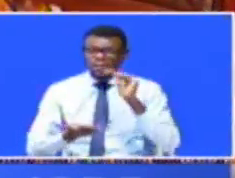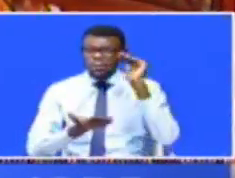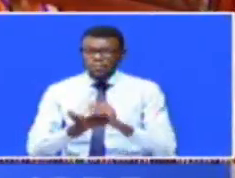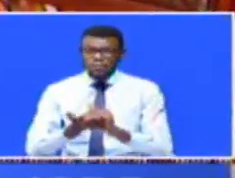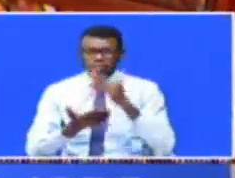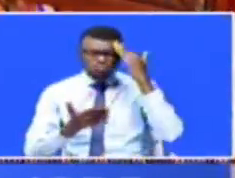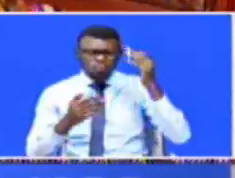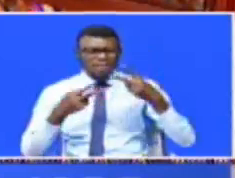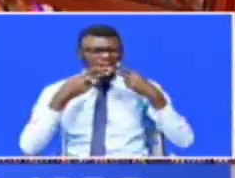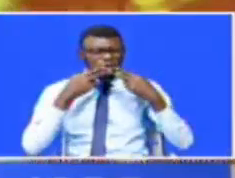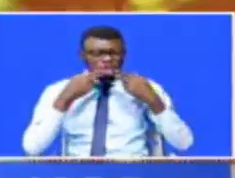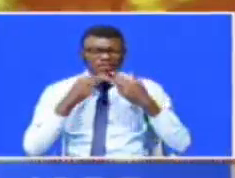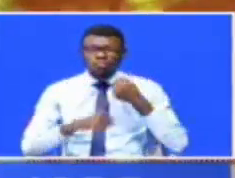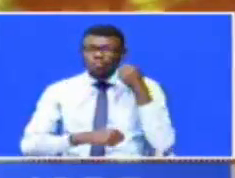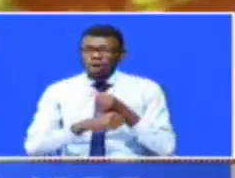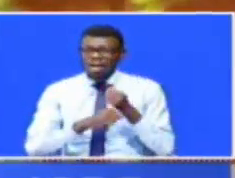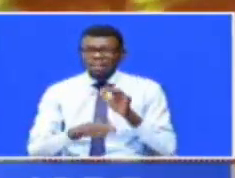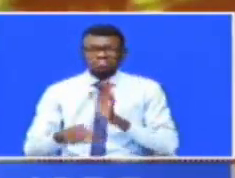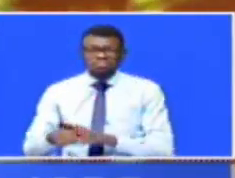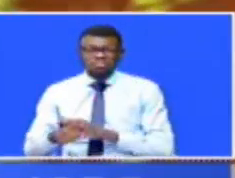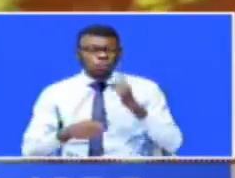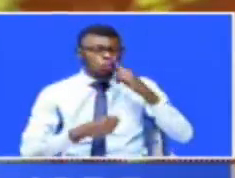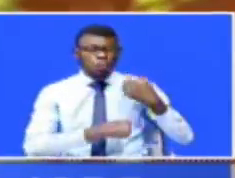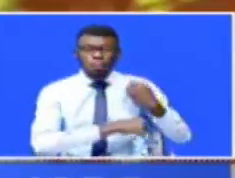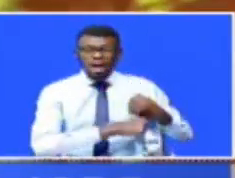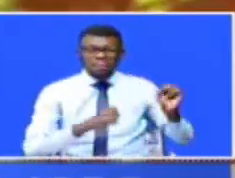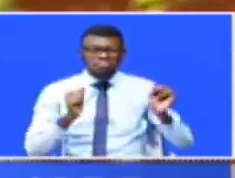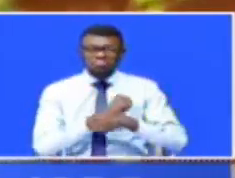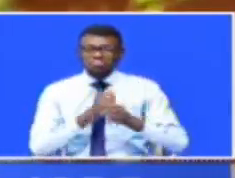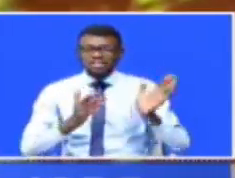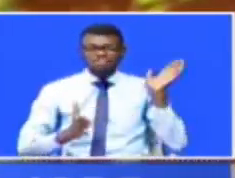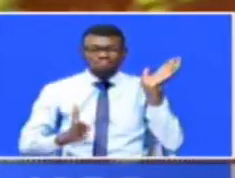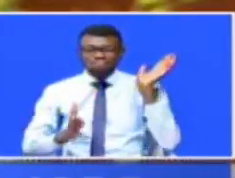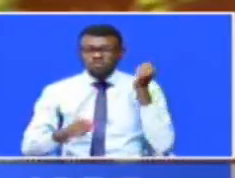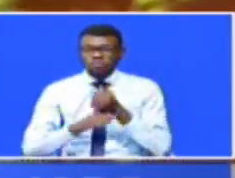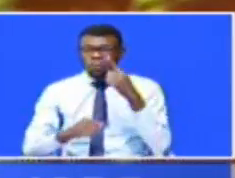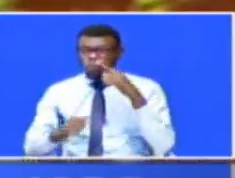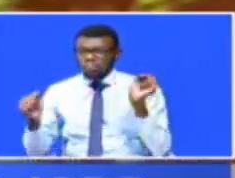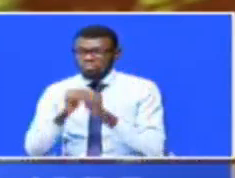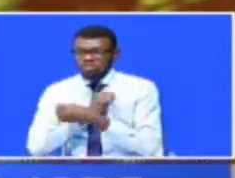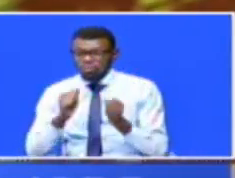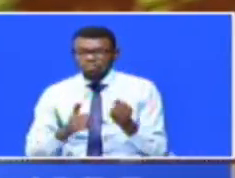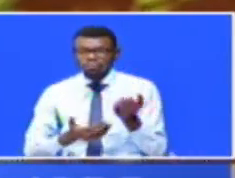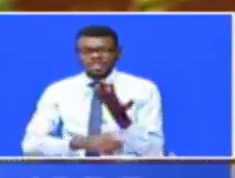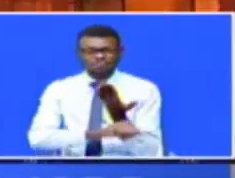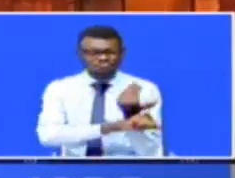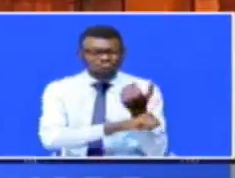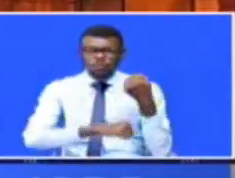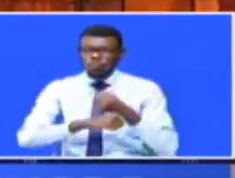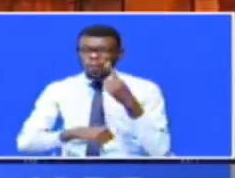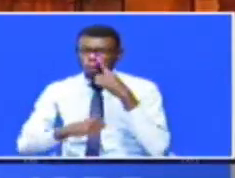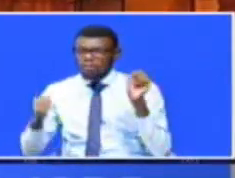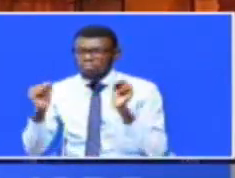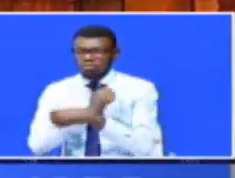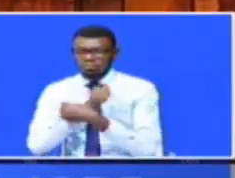labor intensive. You know, you cannot work from home. A waiter cannot work from home. A receptionist cannot work from home. A pool attendant cannot work